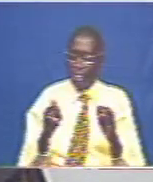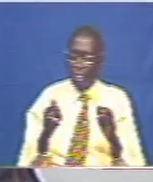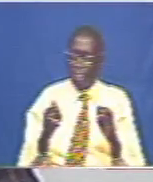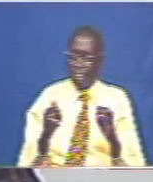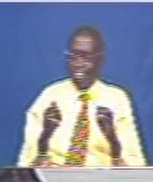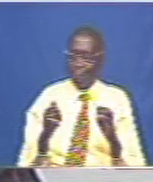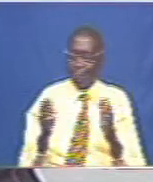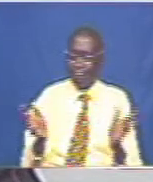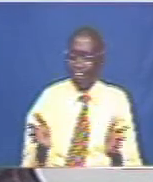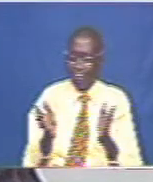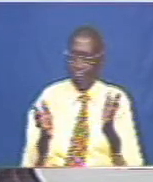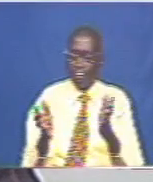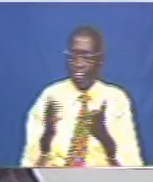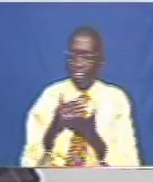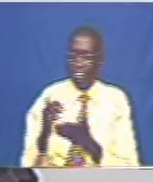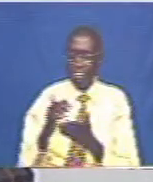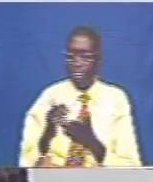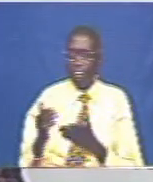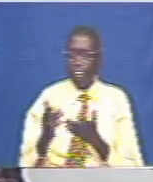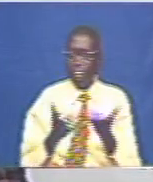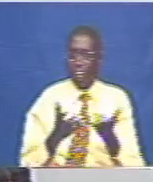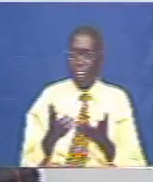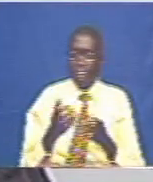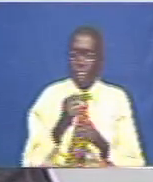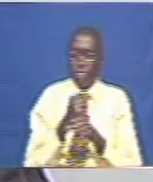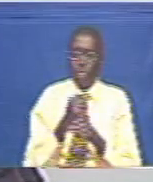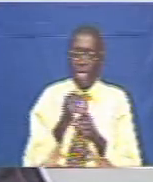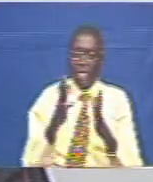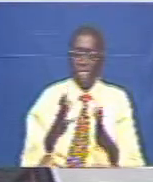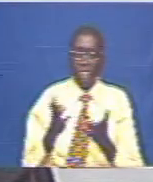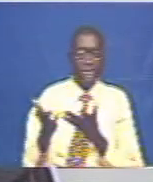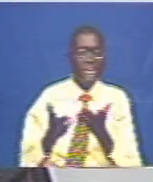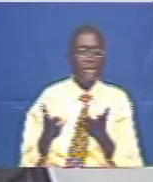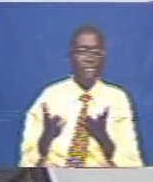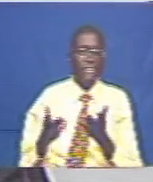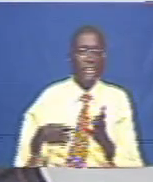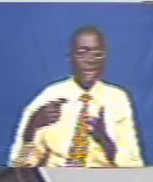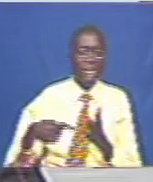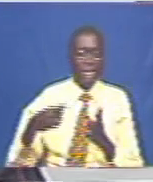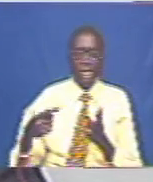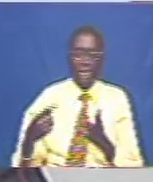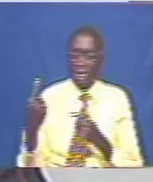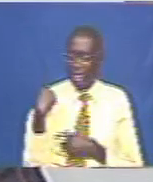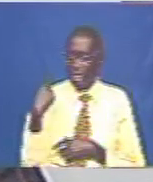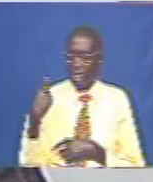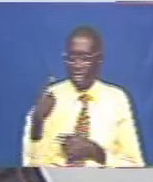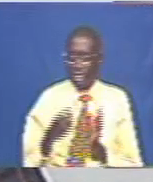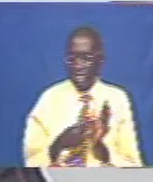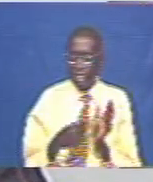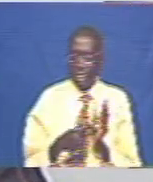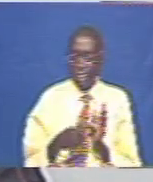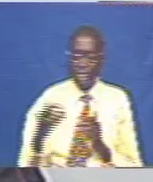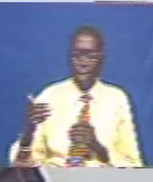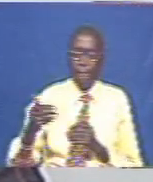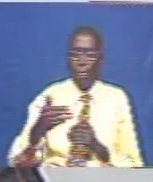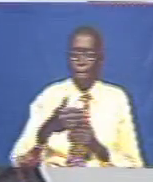try to promote the cooperative business model along workers and services, service industry. And this is why now recently, for example, we were able to mobilize